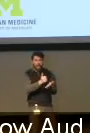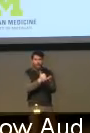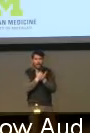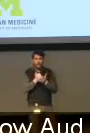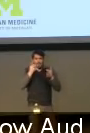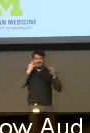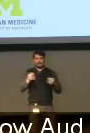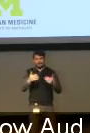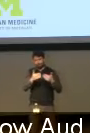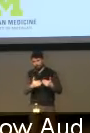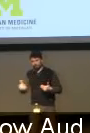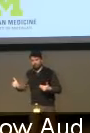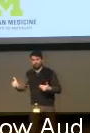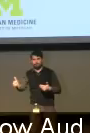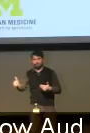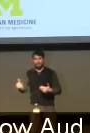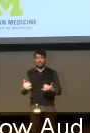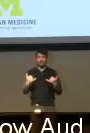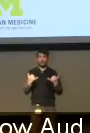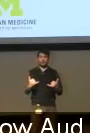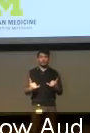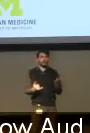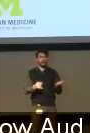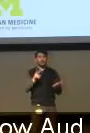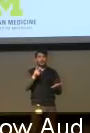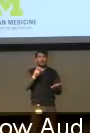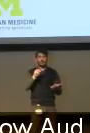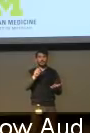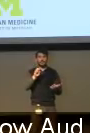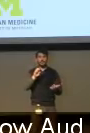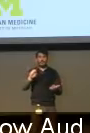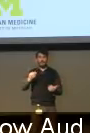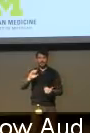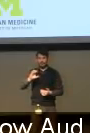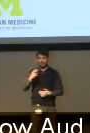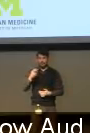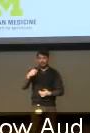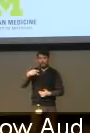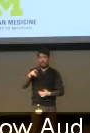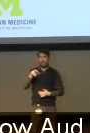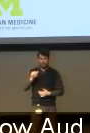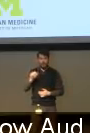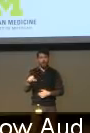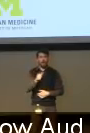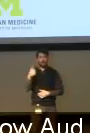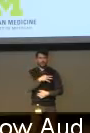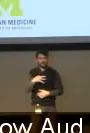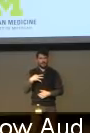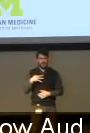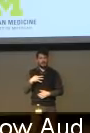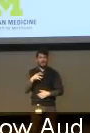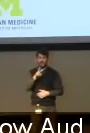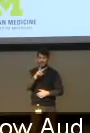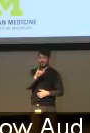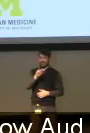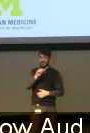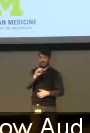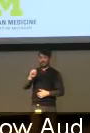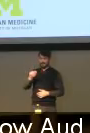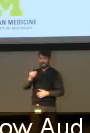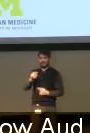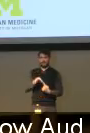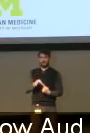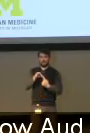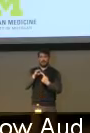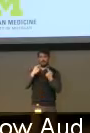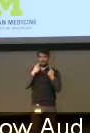Today's agenda includes Vineet Chopra and a few of our frontline staff from the RICU. Vineet has a special announcement that we're all